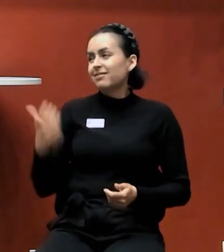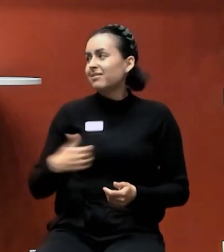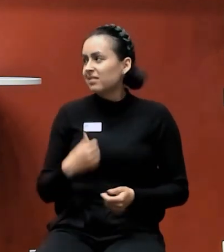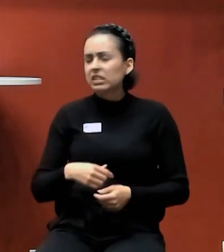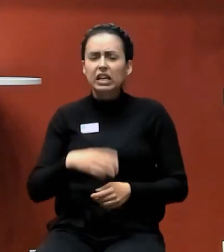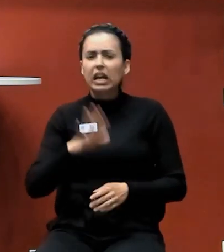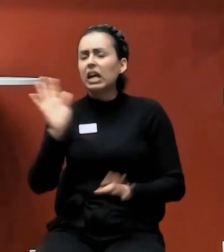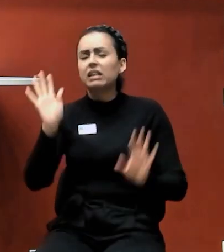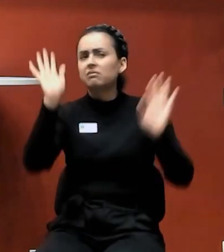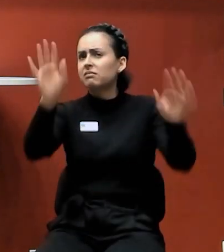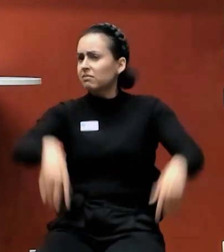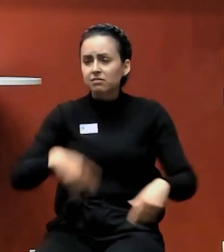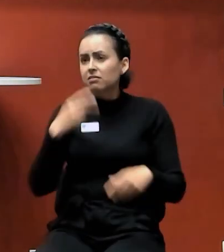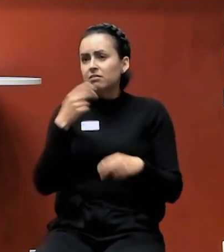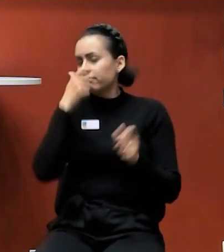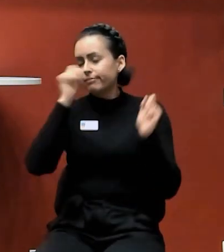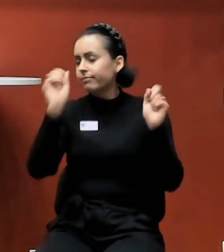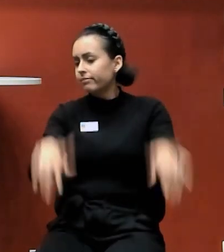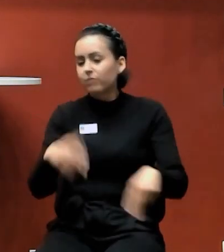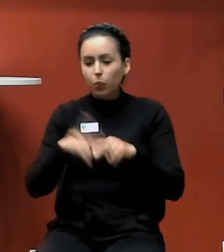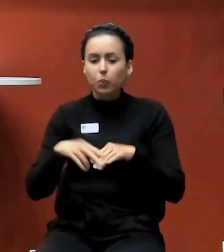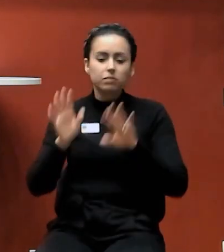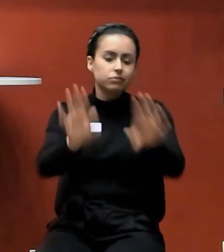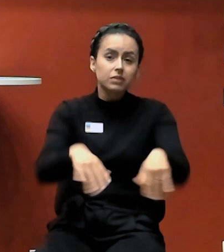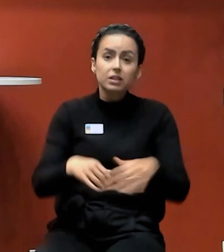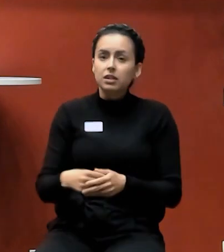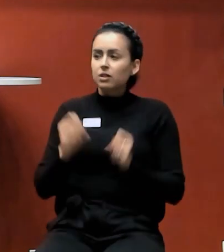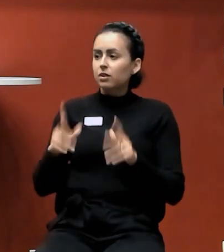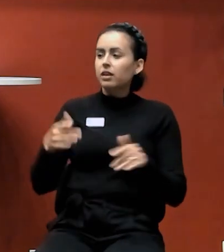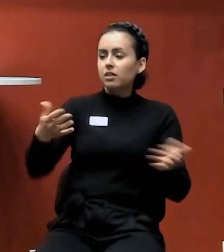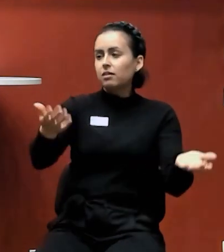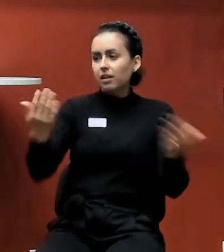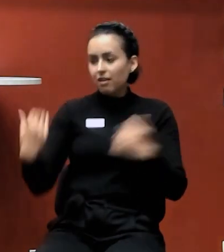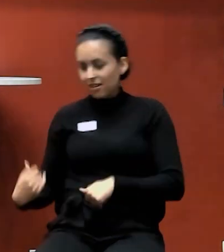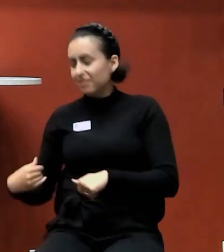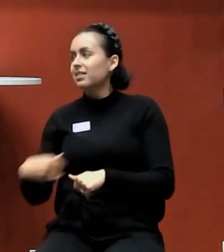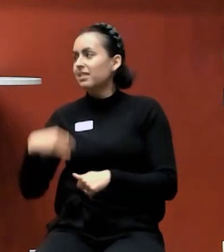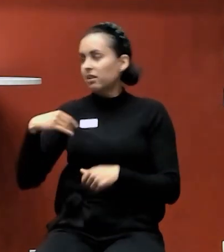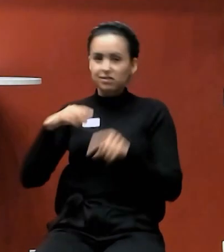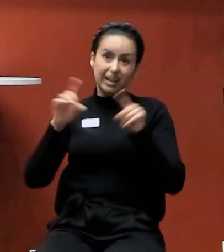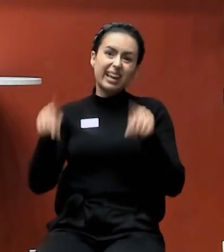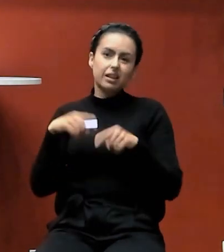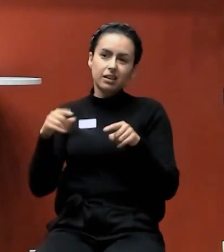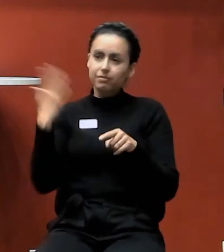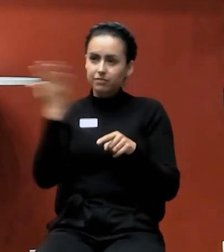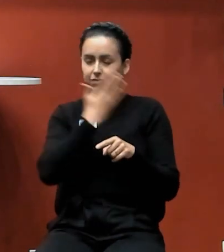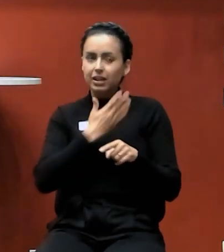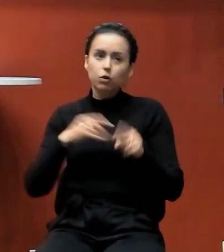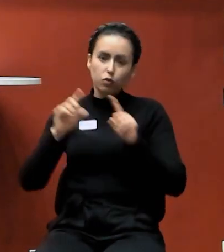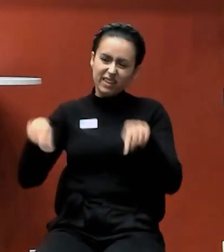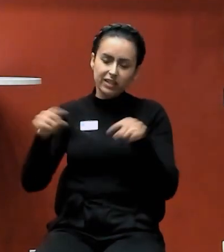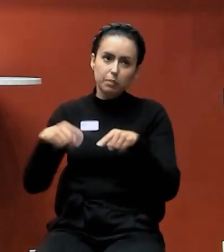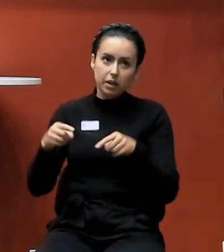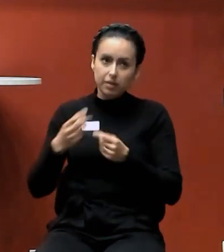Just leave the chairs. You know, so that we bring them down and we show them a film. And the film is about